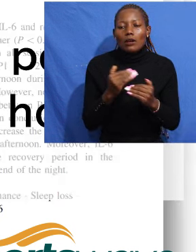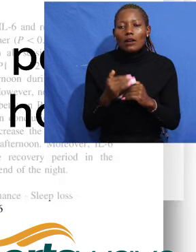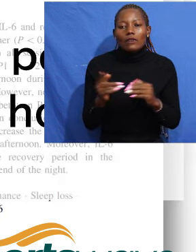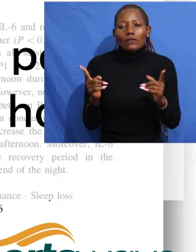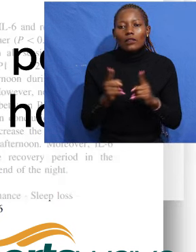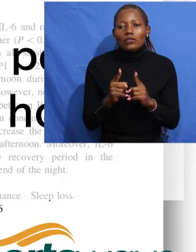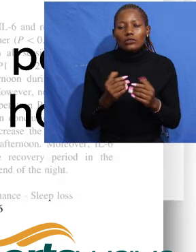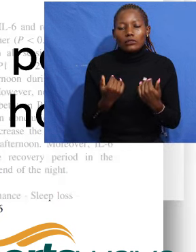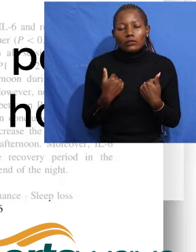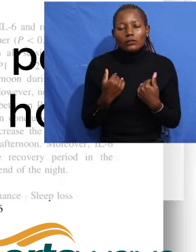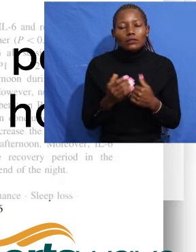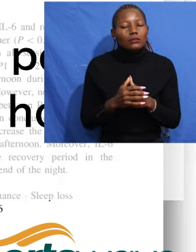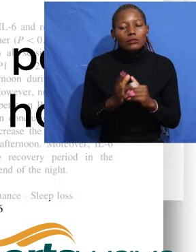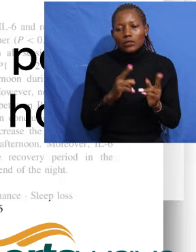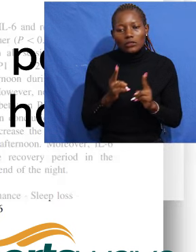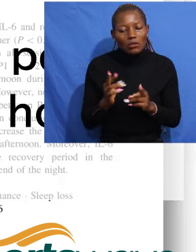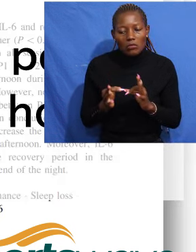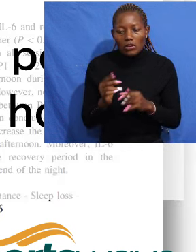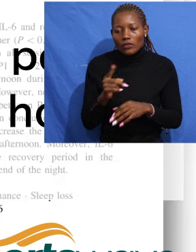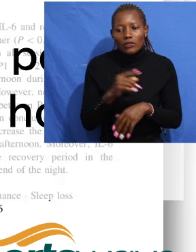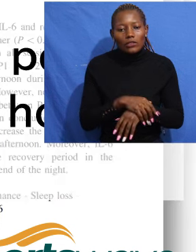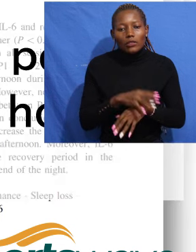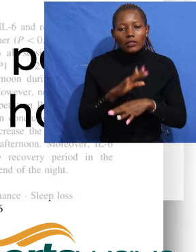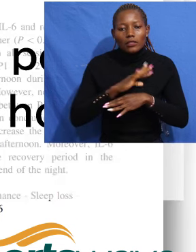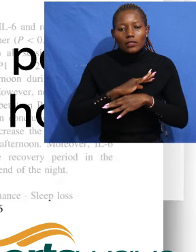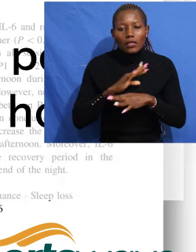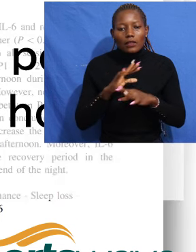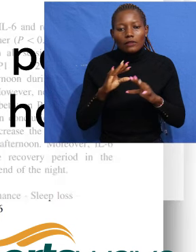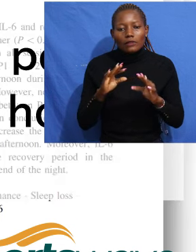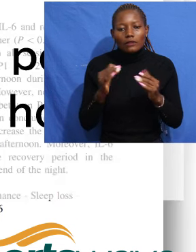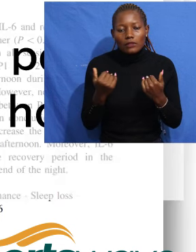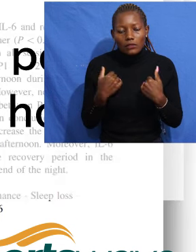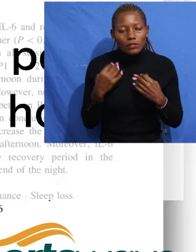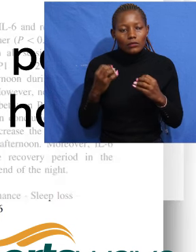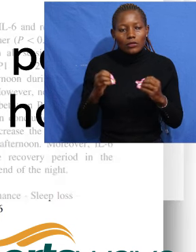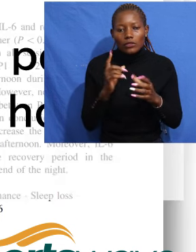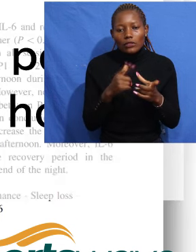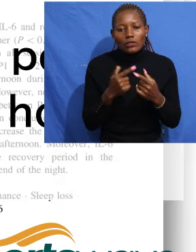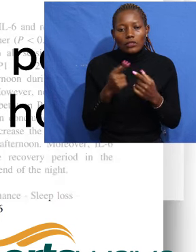obvious that sleep, if you don't get enough sleep, you get less performance level.